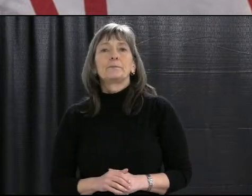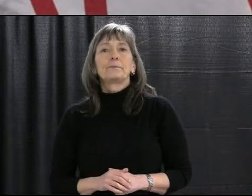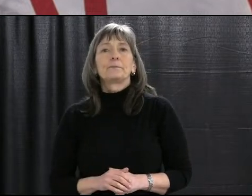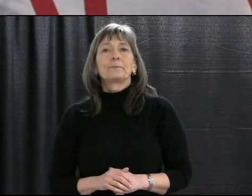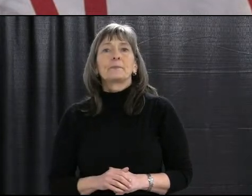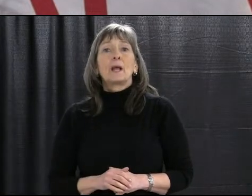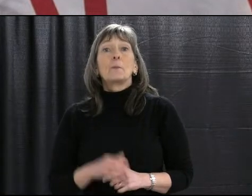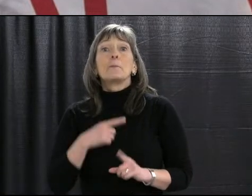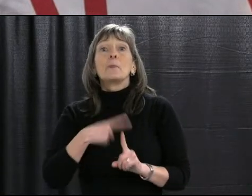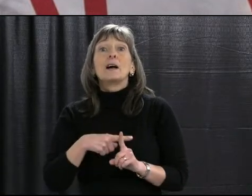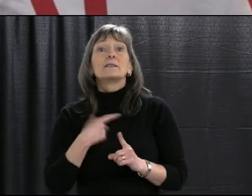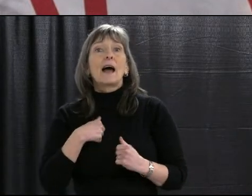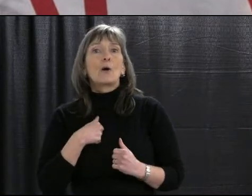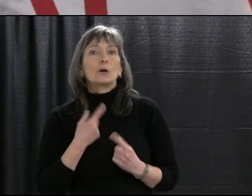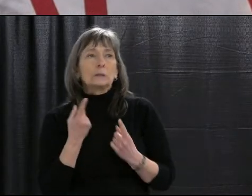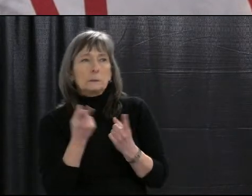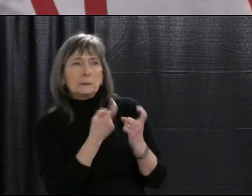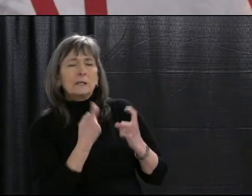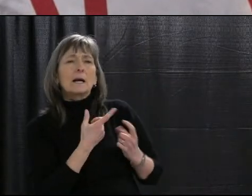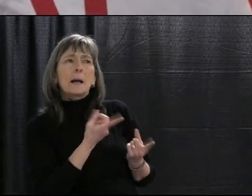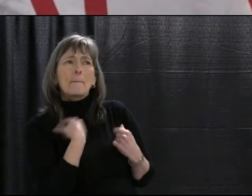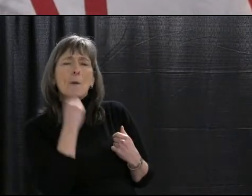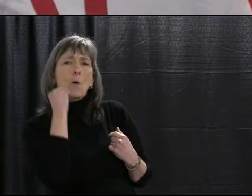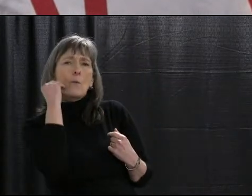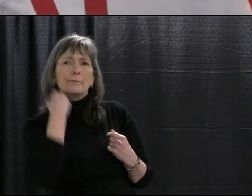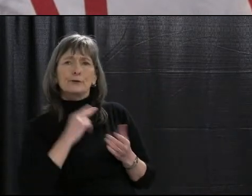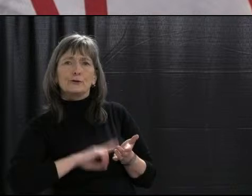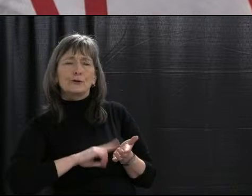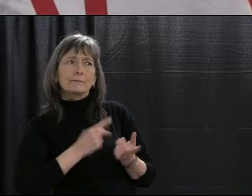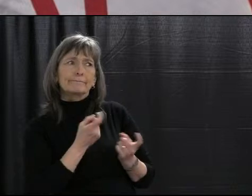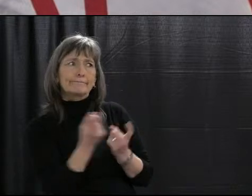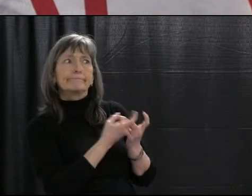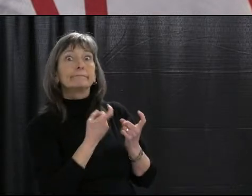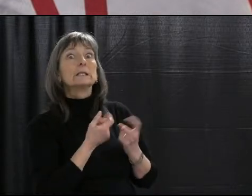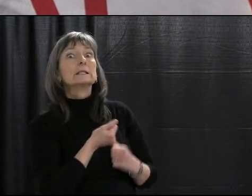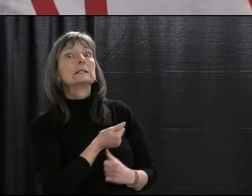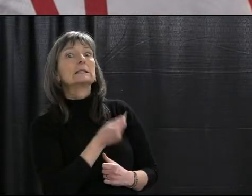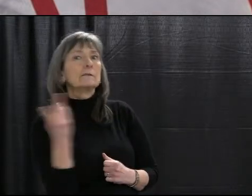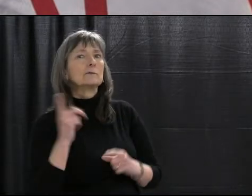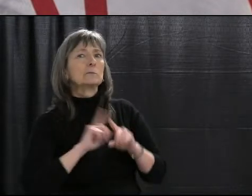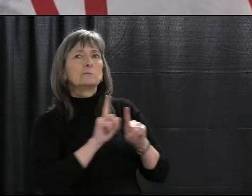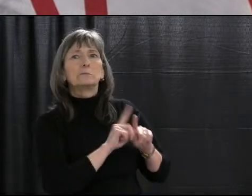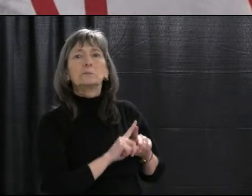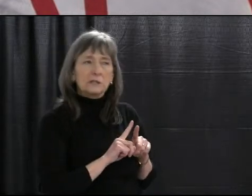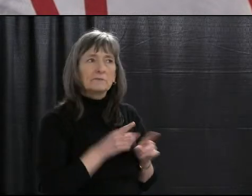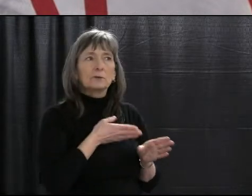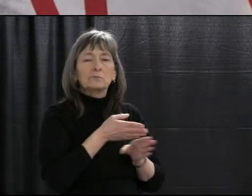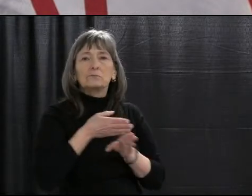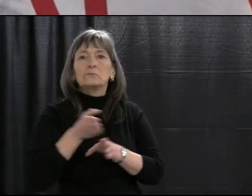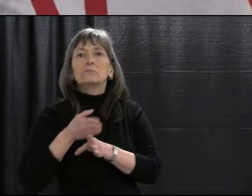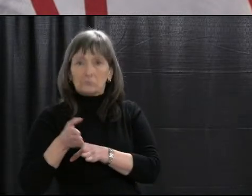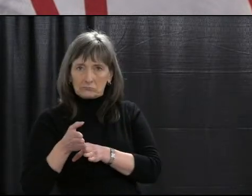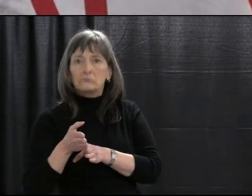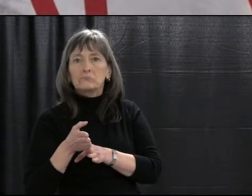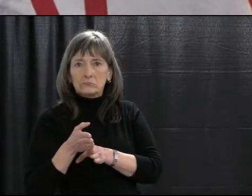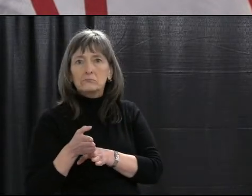resulted in the recruitment of a number of different health disciplines. It is the most